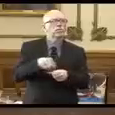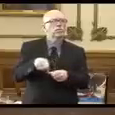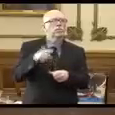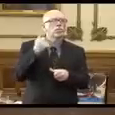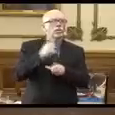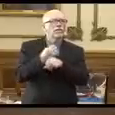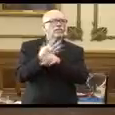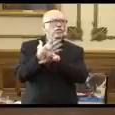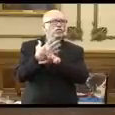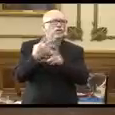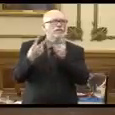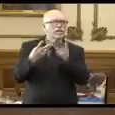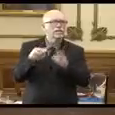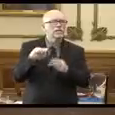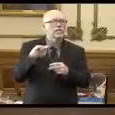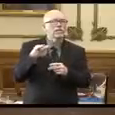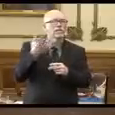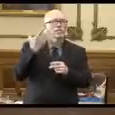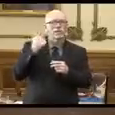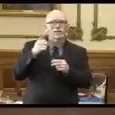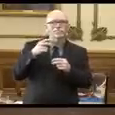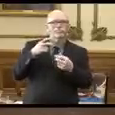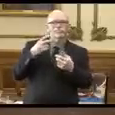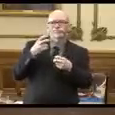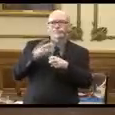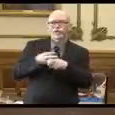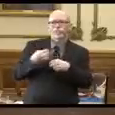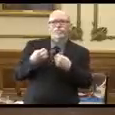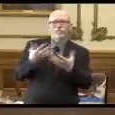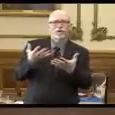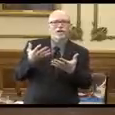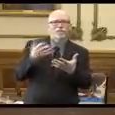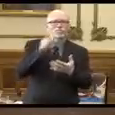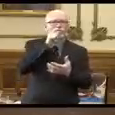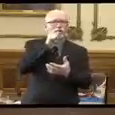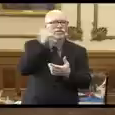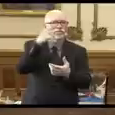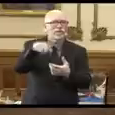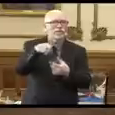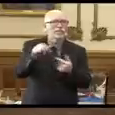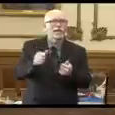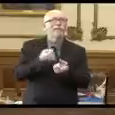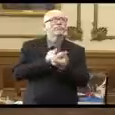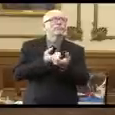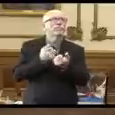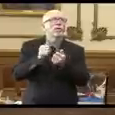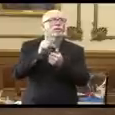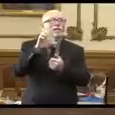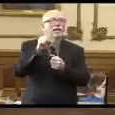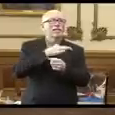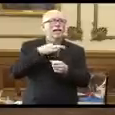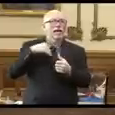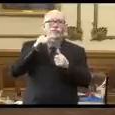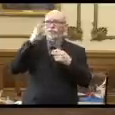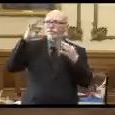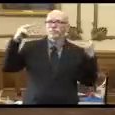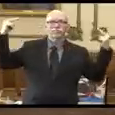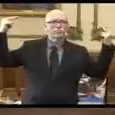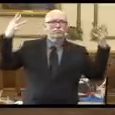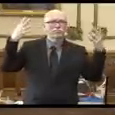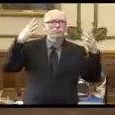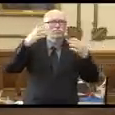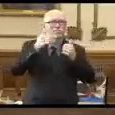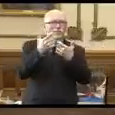virtual visits, given the difficulty of providing privacy for children to talk with DCS staff members under